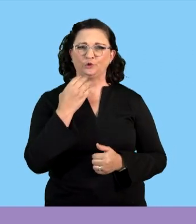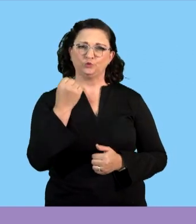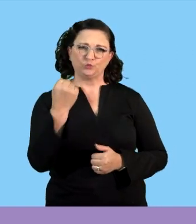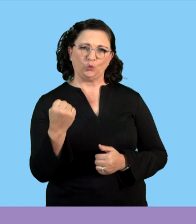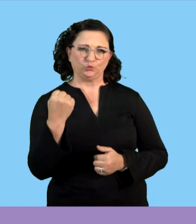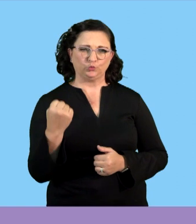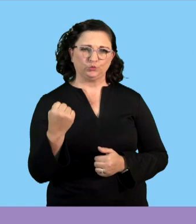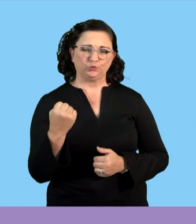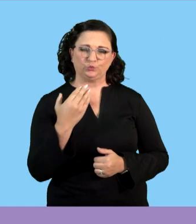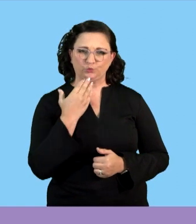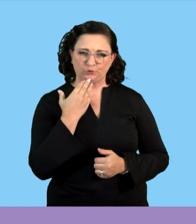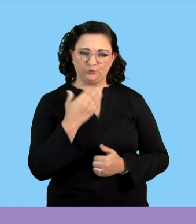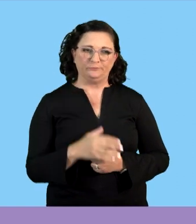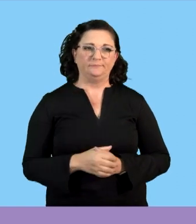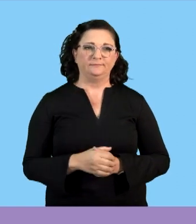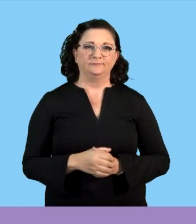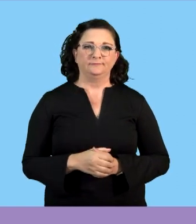Who is the shortest?